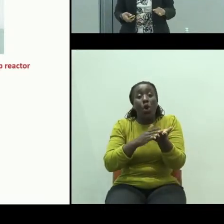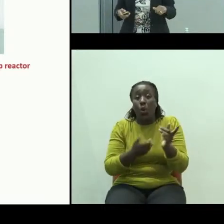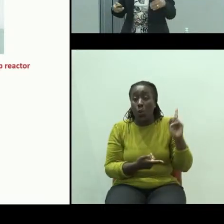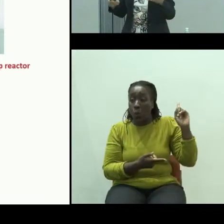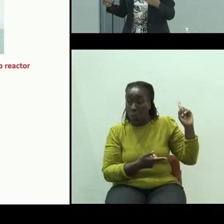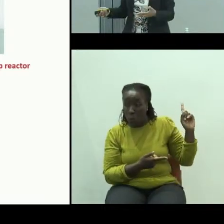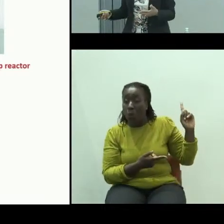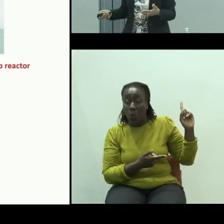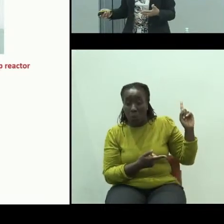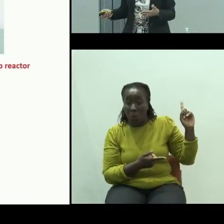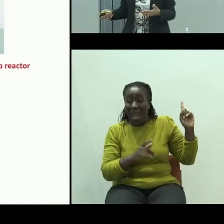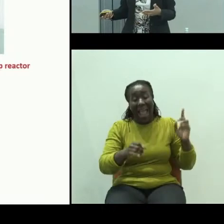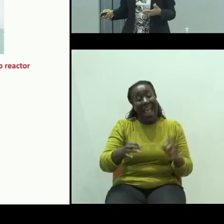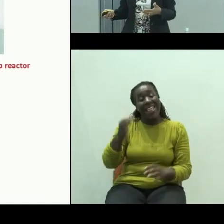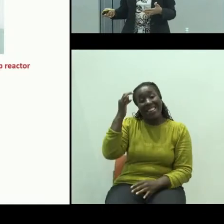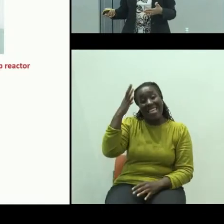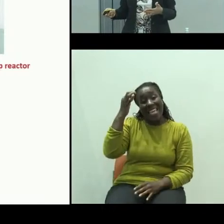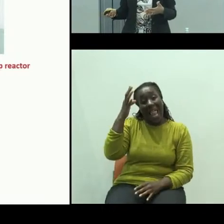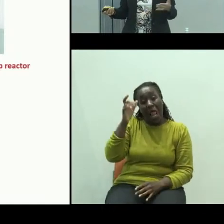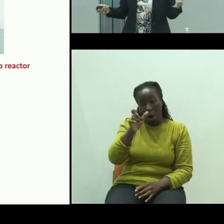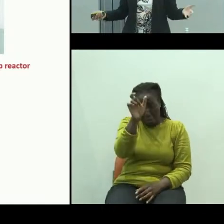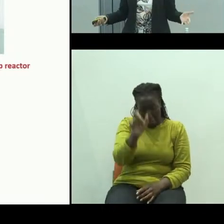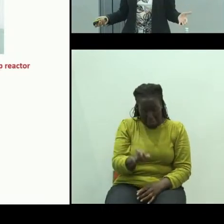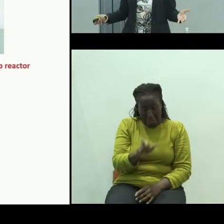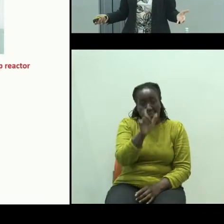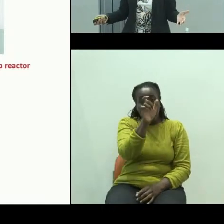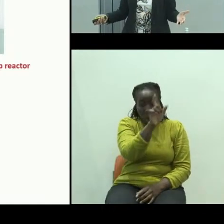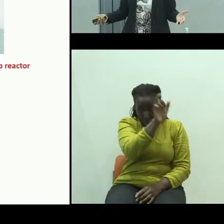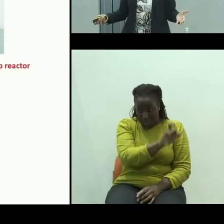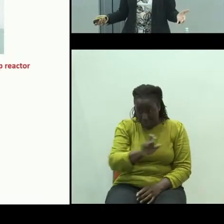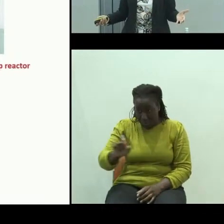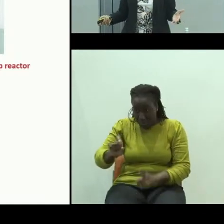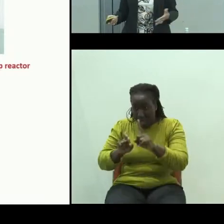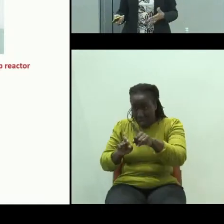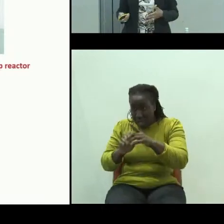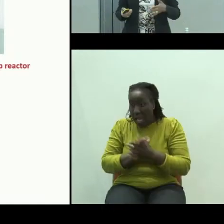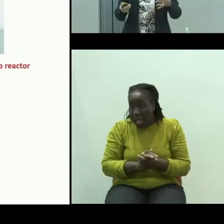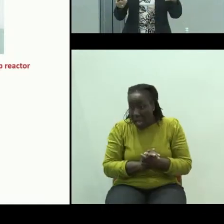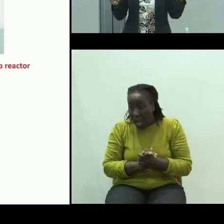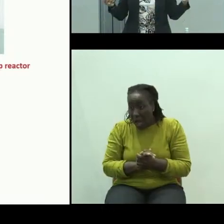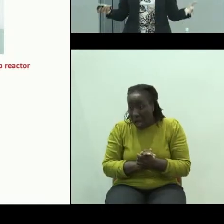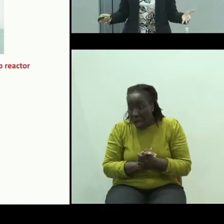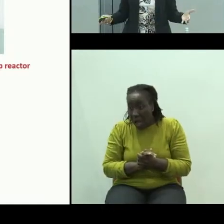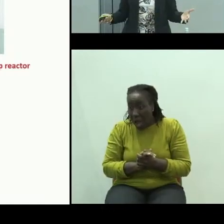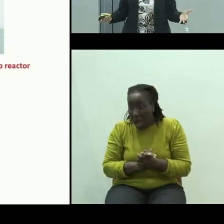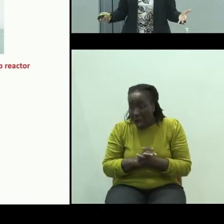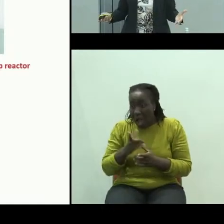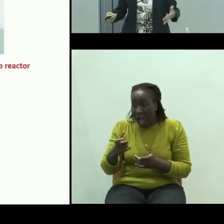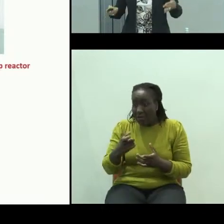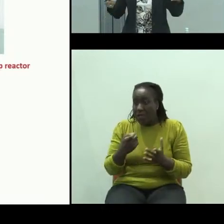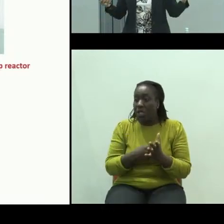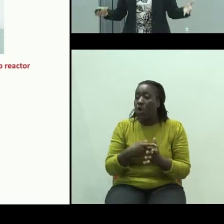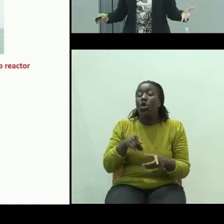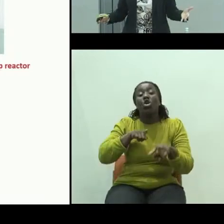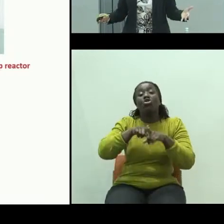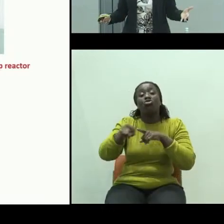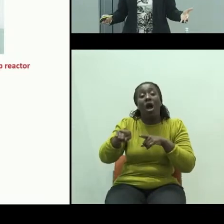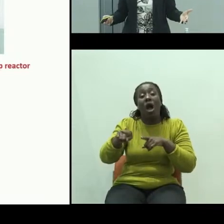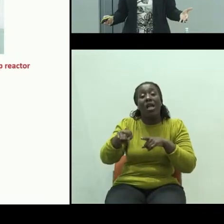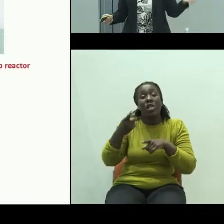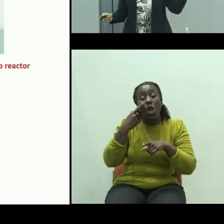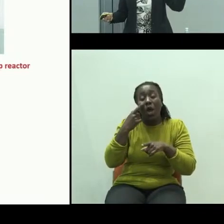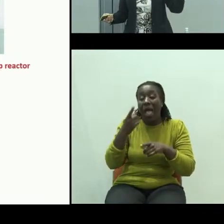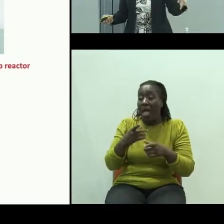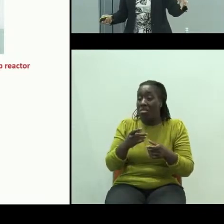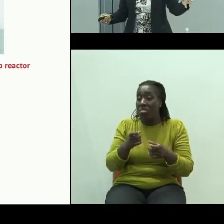acid, and the yellow bars are one of those byproducts. And we had actually already tried what the typical method is,